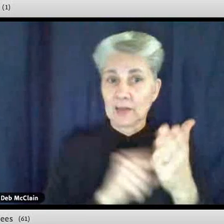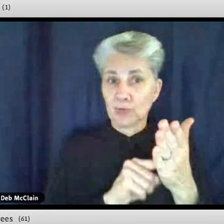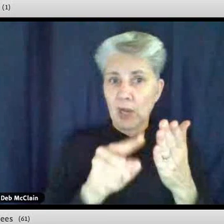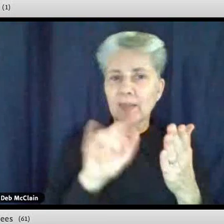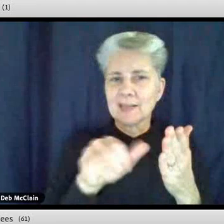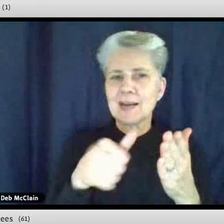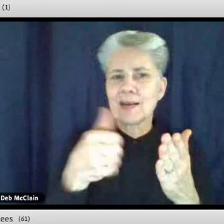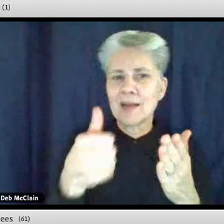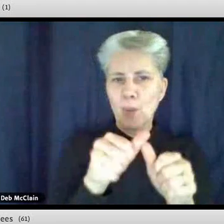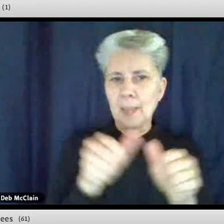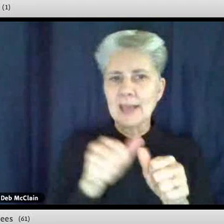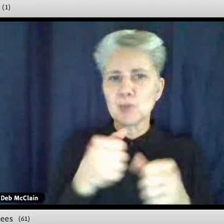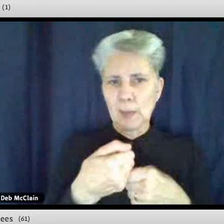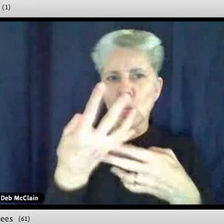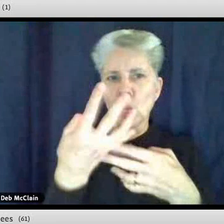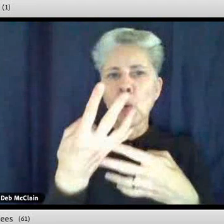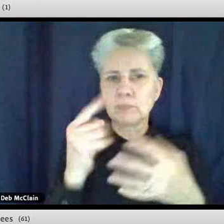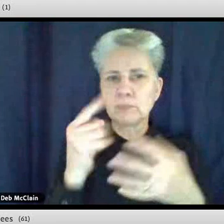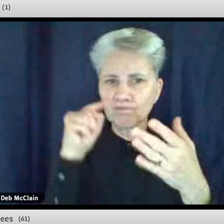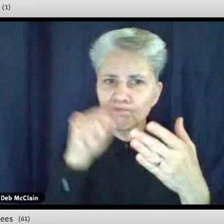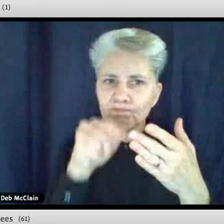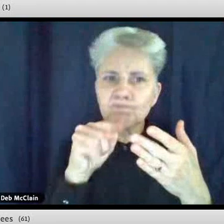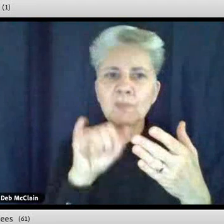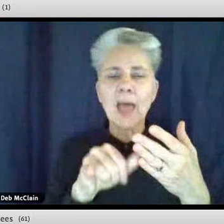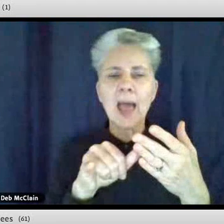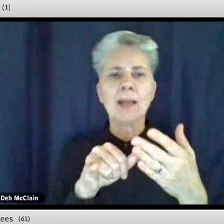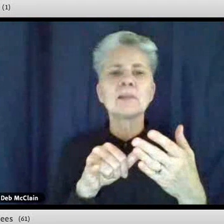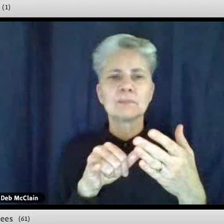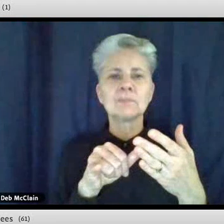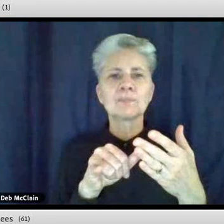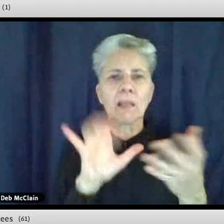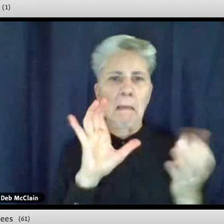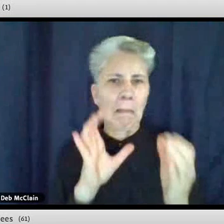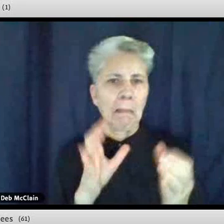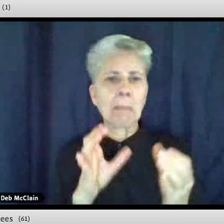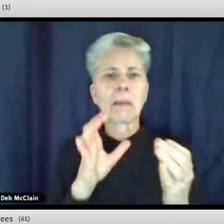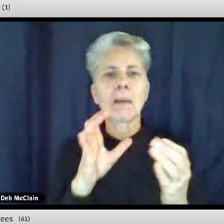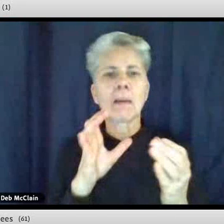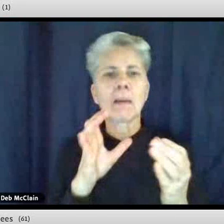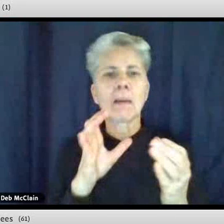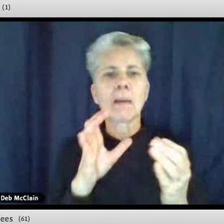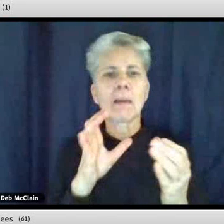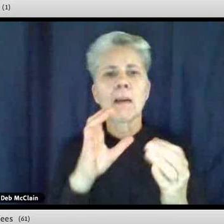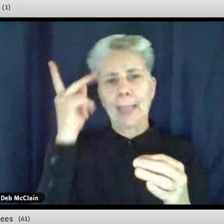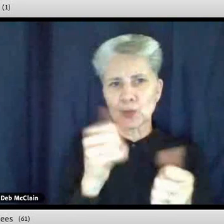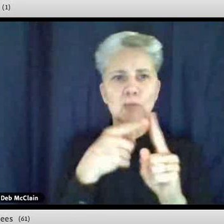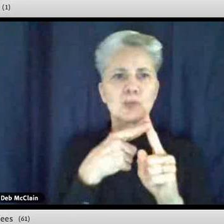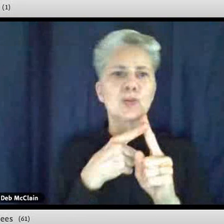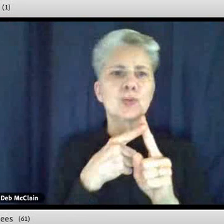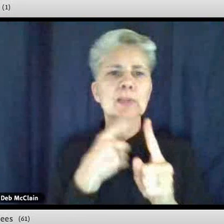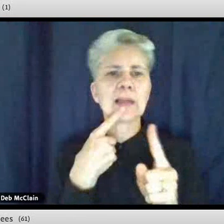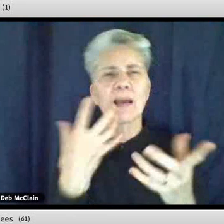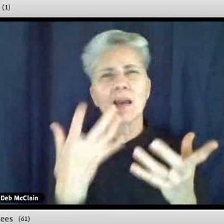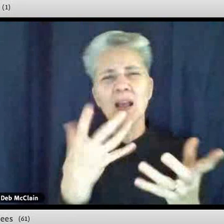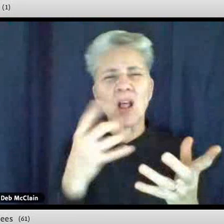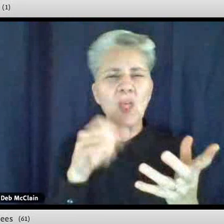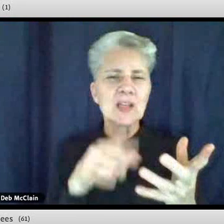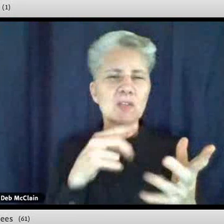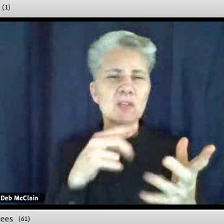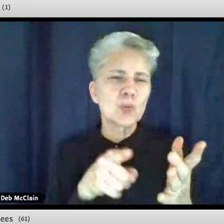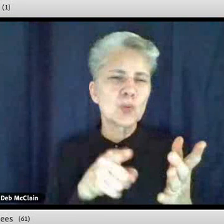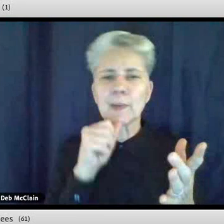check facts. Also, Fact Check is another site you can go to. They look at,